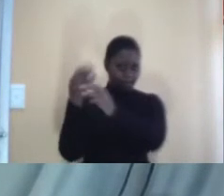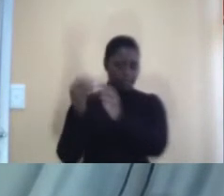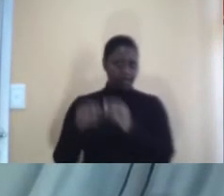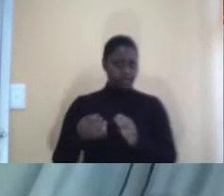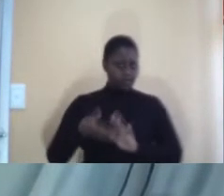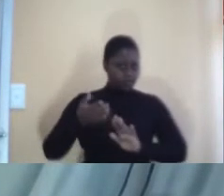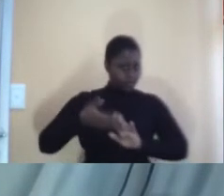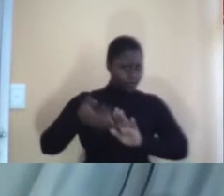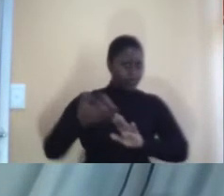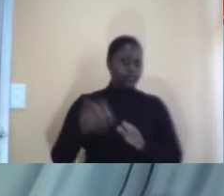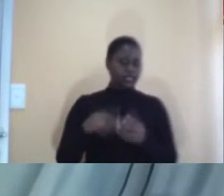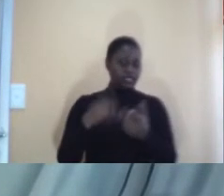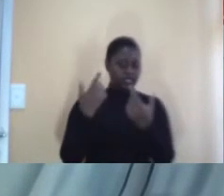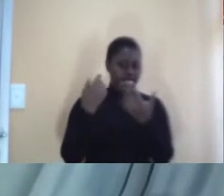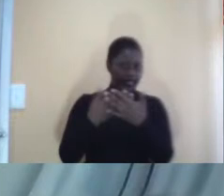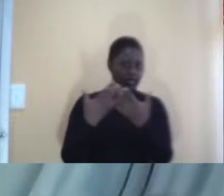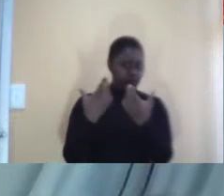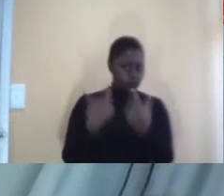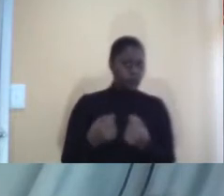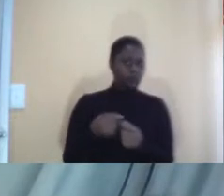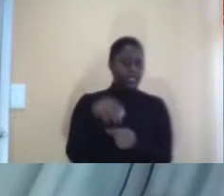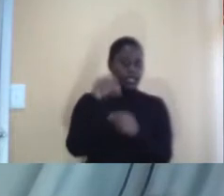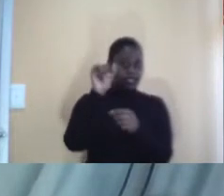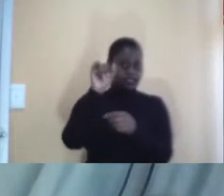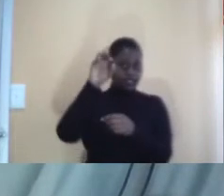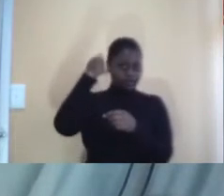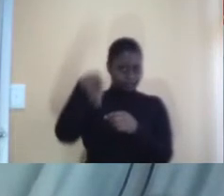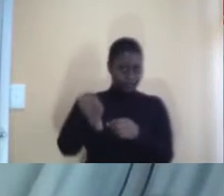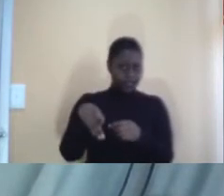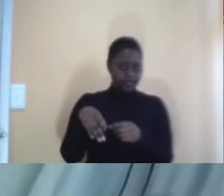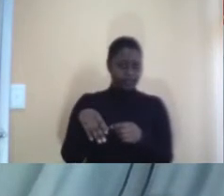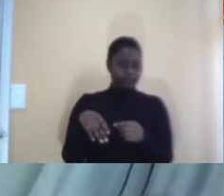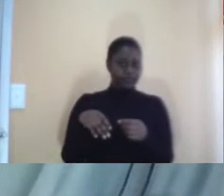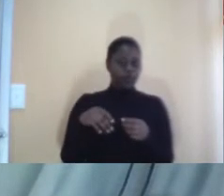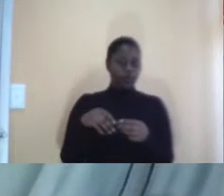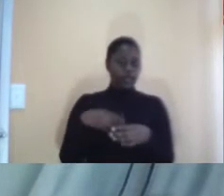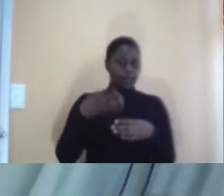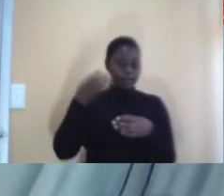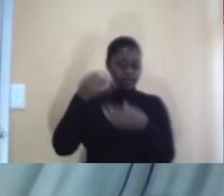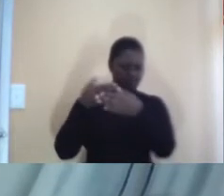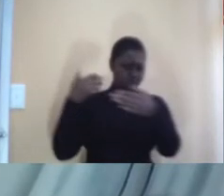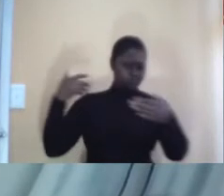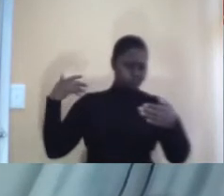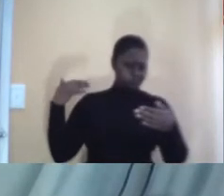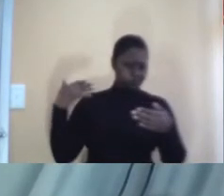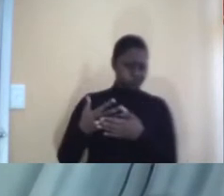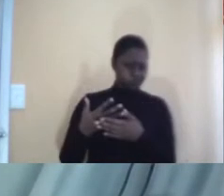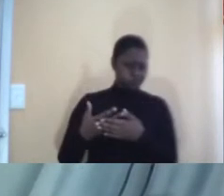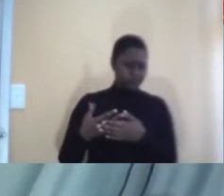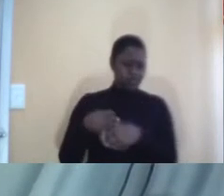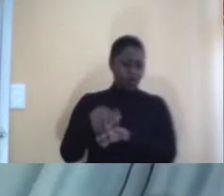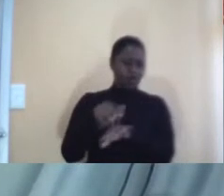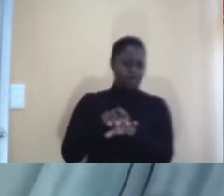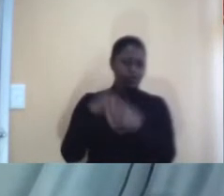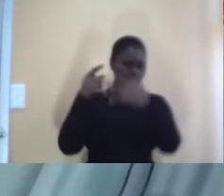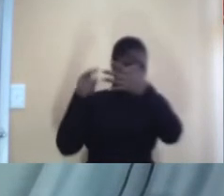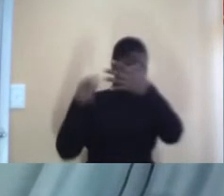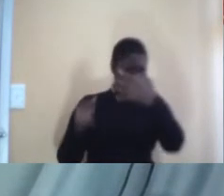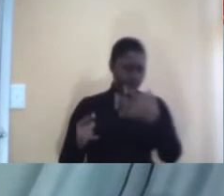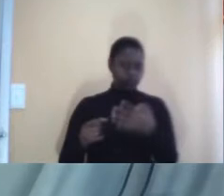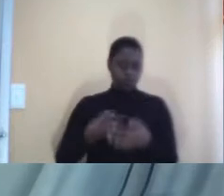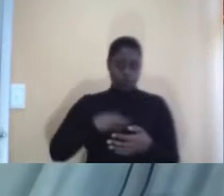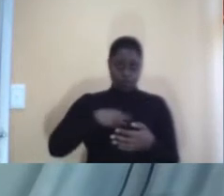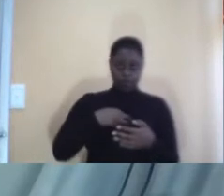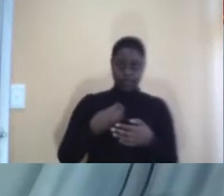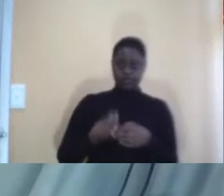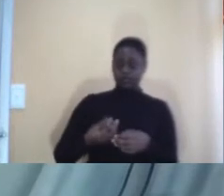this program. As an IFP, in the past, we have called for a farm audit owned by the youth to